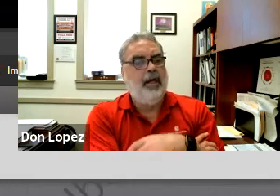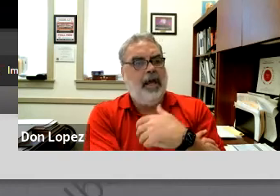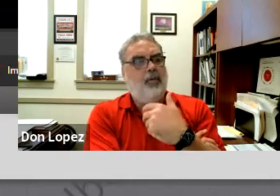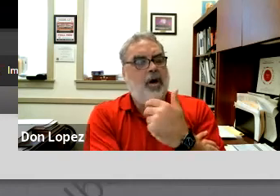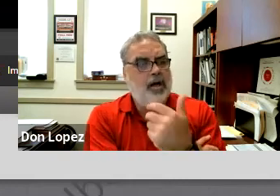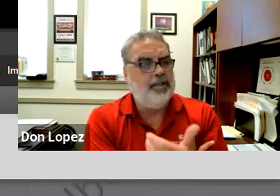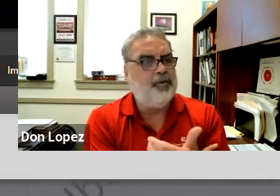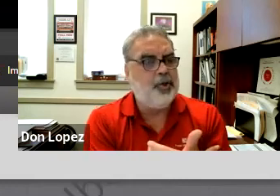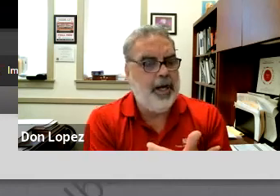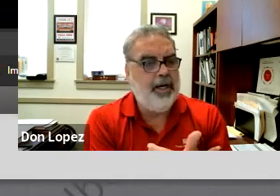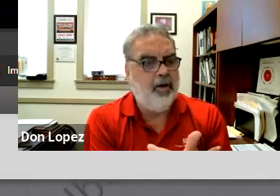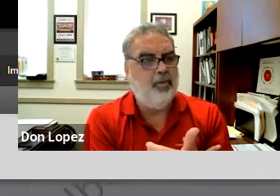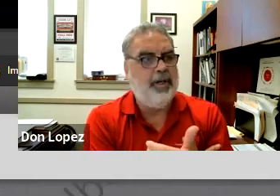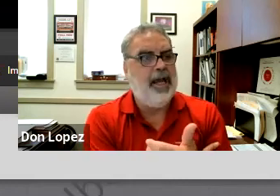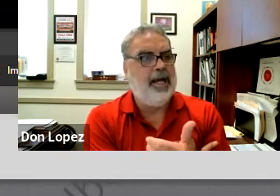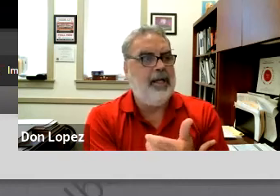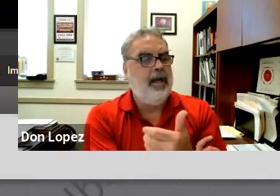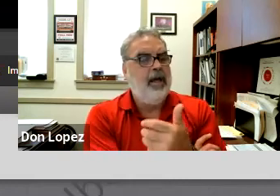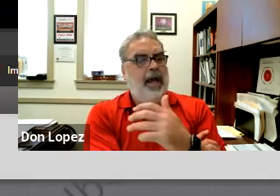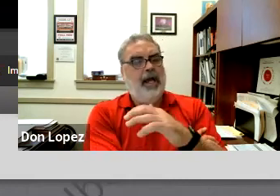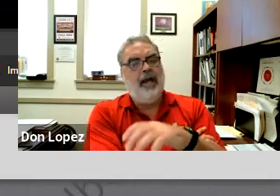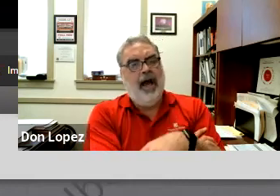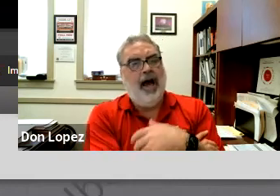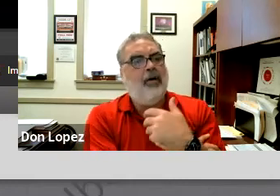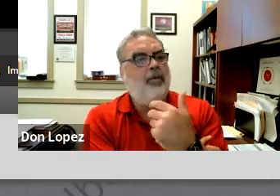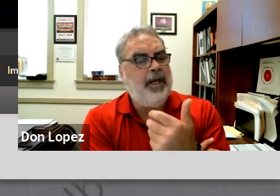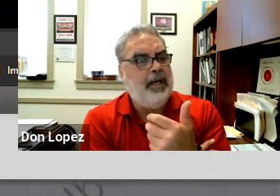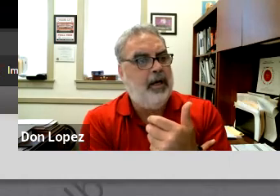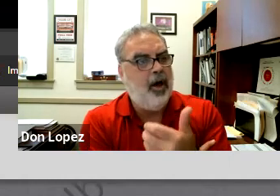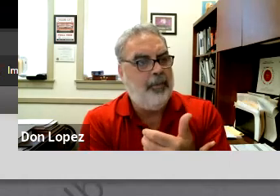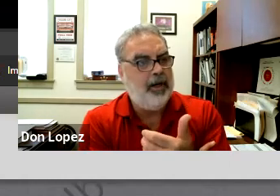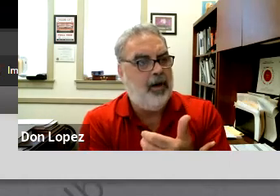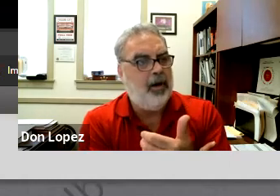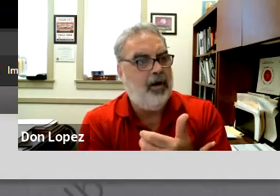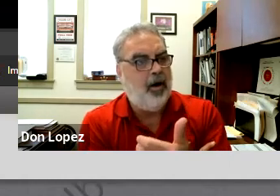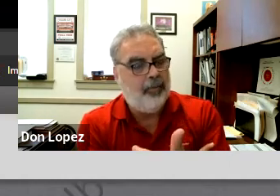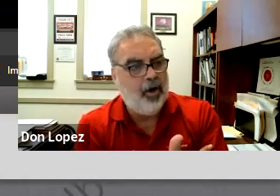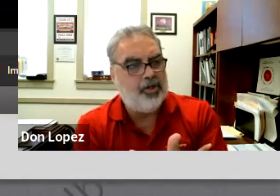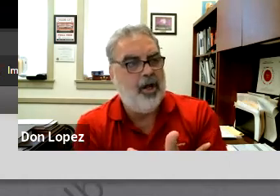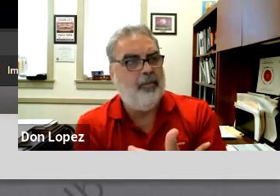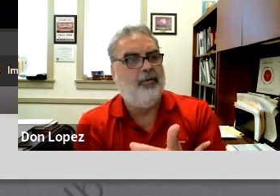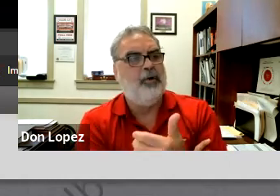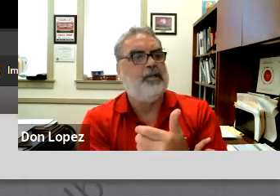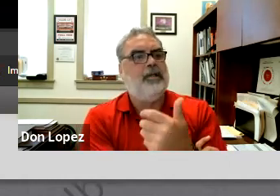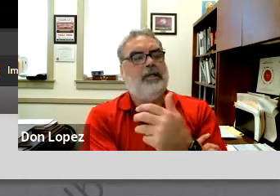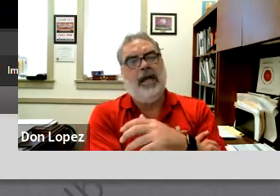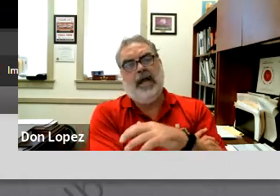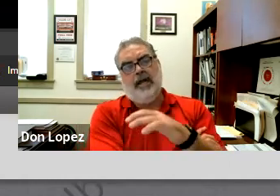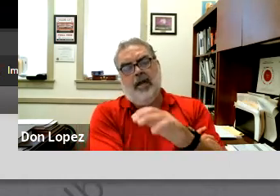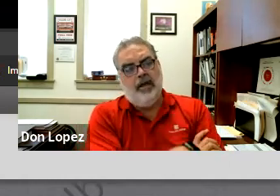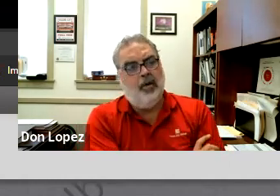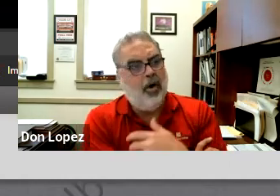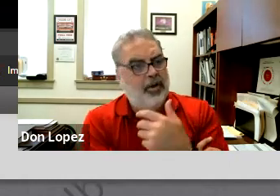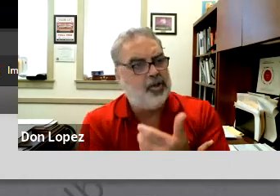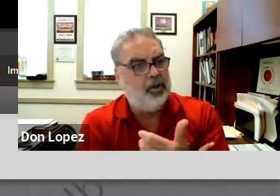doing and what kinds of training are we getting and how are we helping our part-timers, for instance,